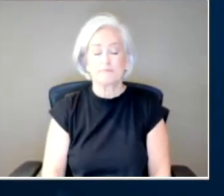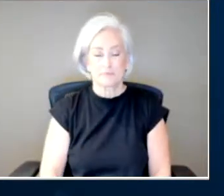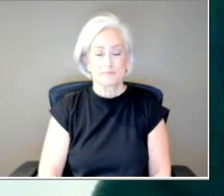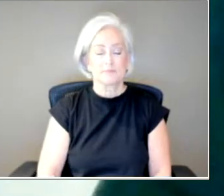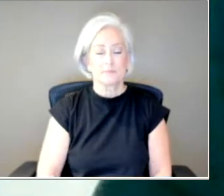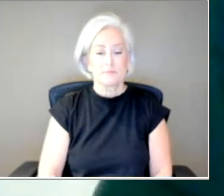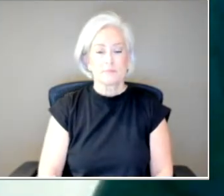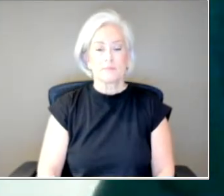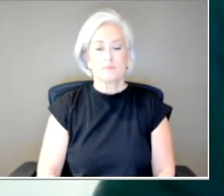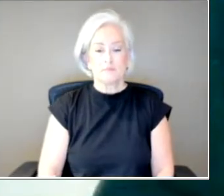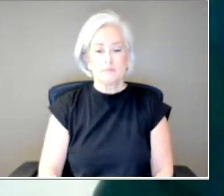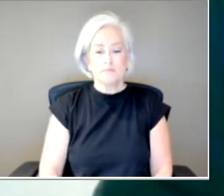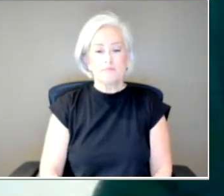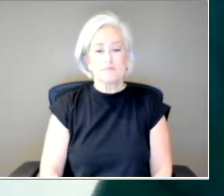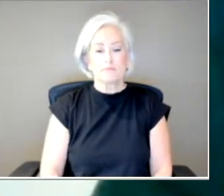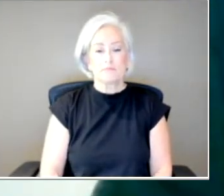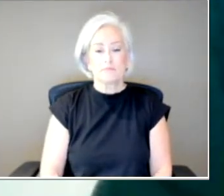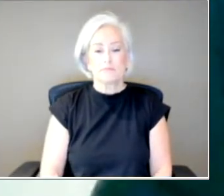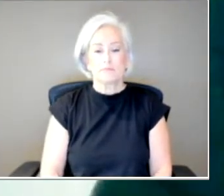Well, it was